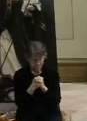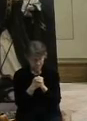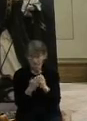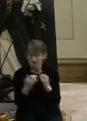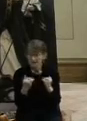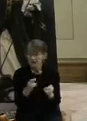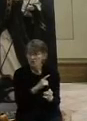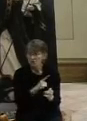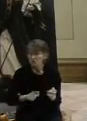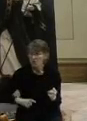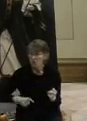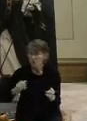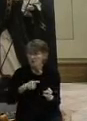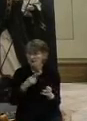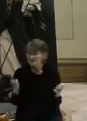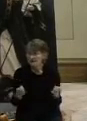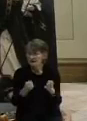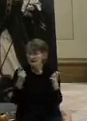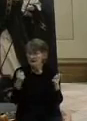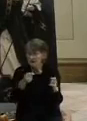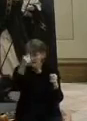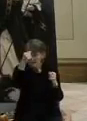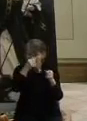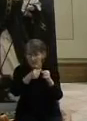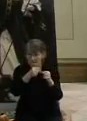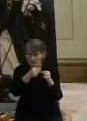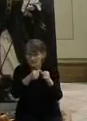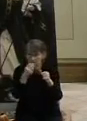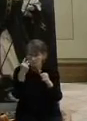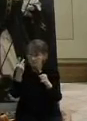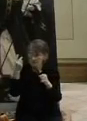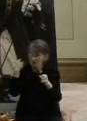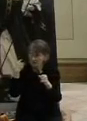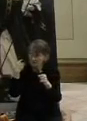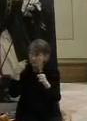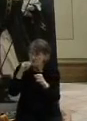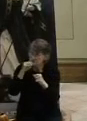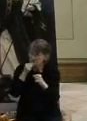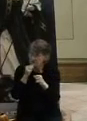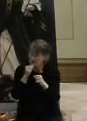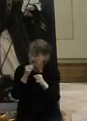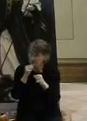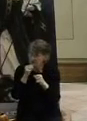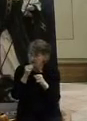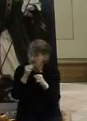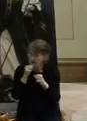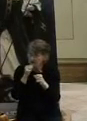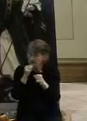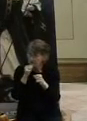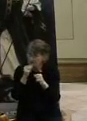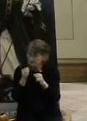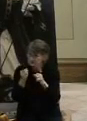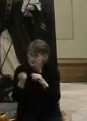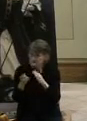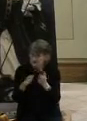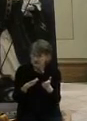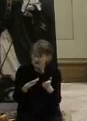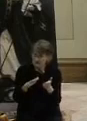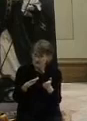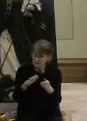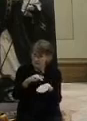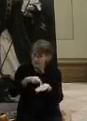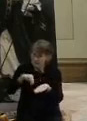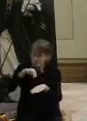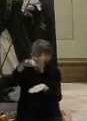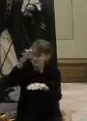Therefore, O Lord, as we celebrate the memorial of the blessed passion, the resurrection from the dead, and the glorious ascension into